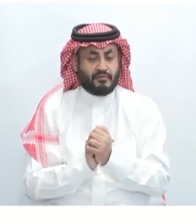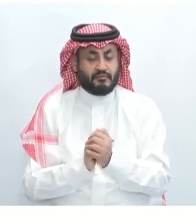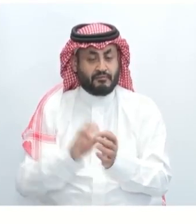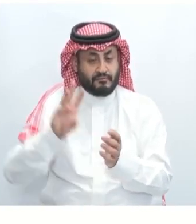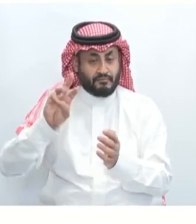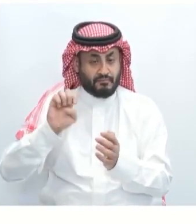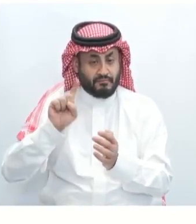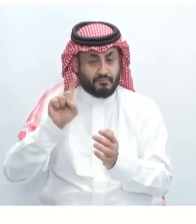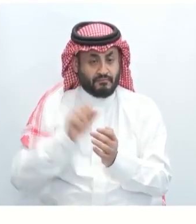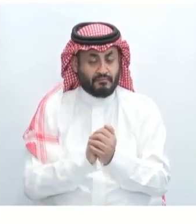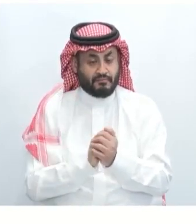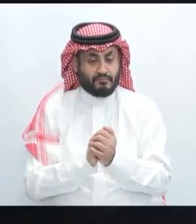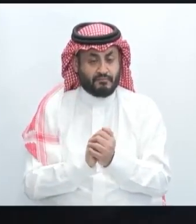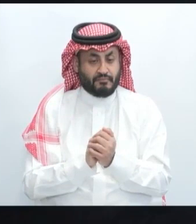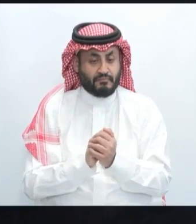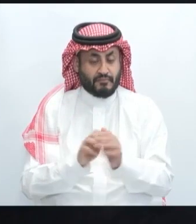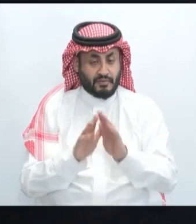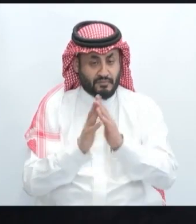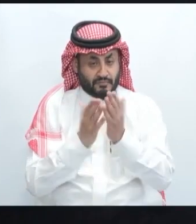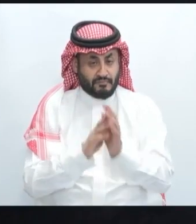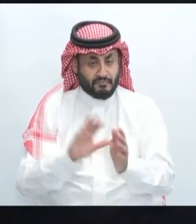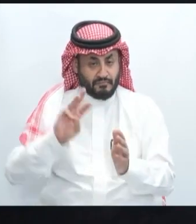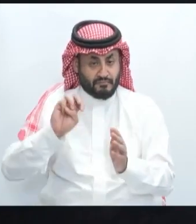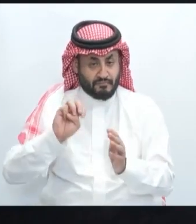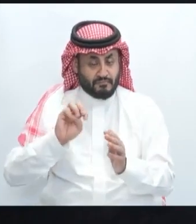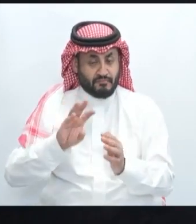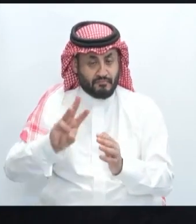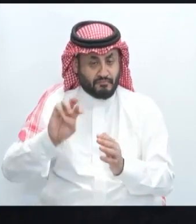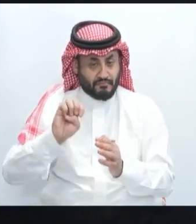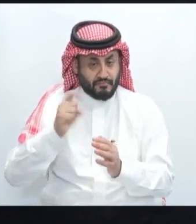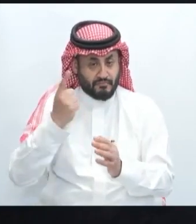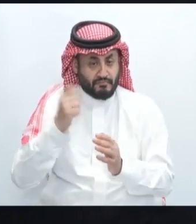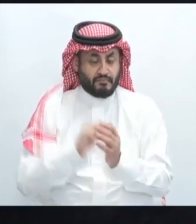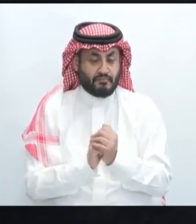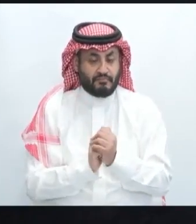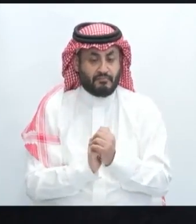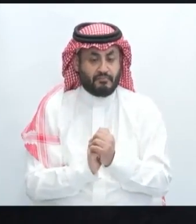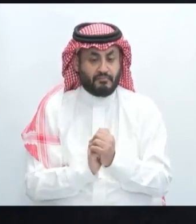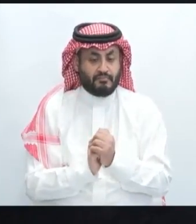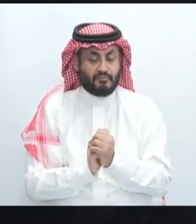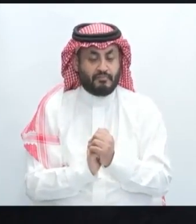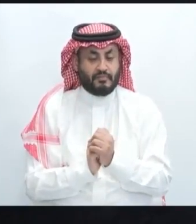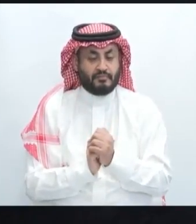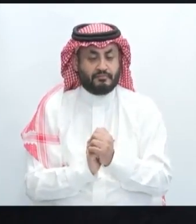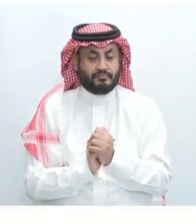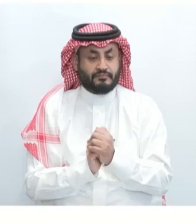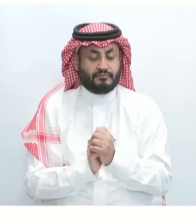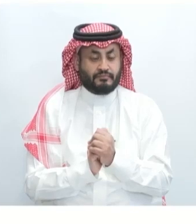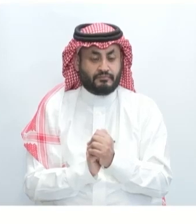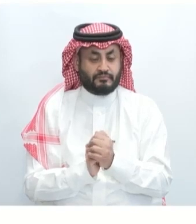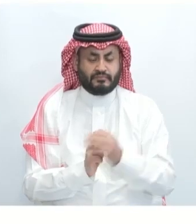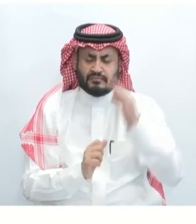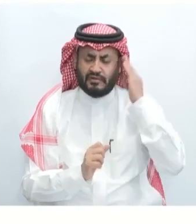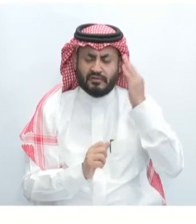page 61. So turn to page 61. Okay, this is goal 37. So